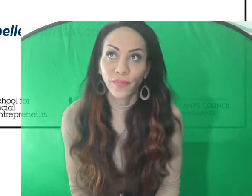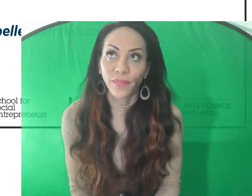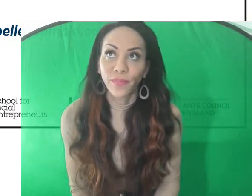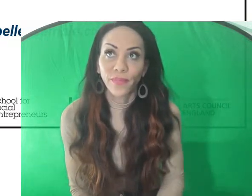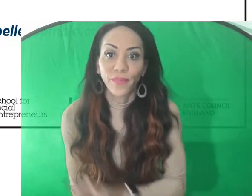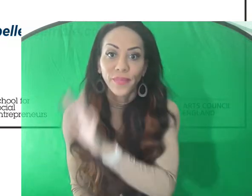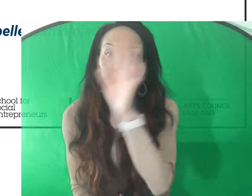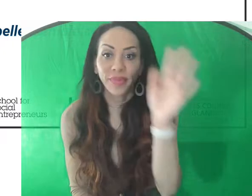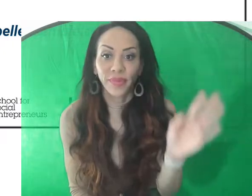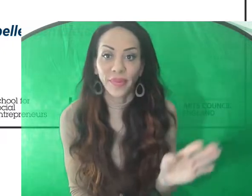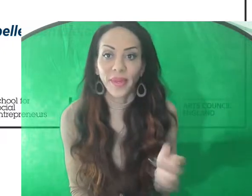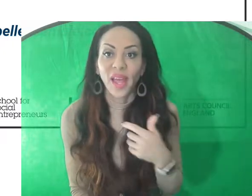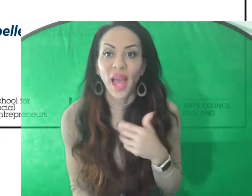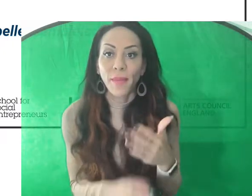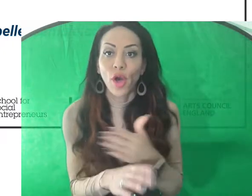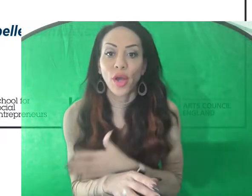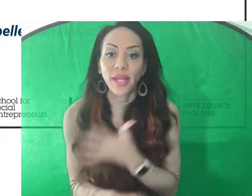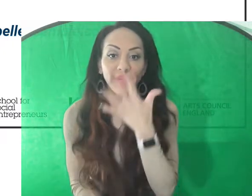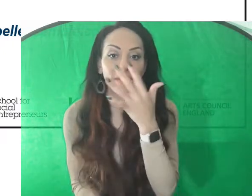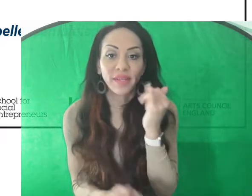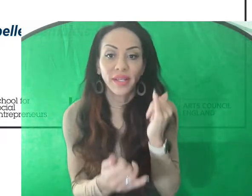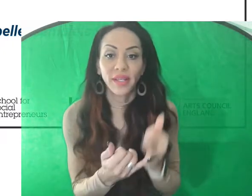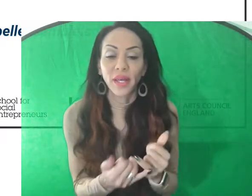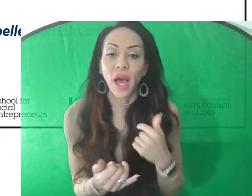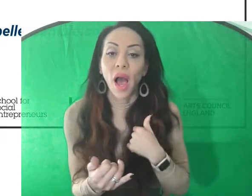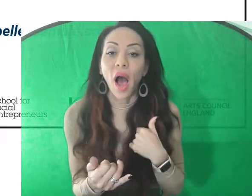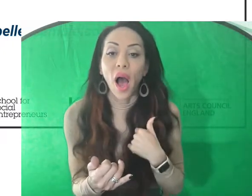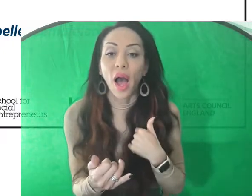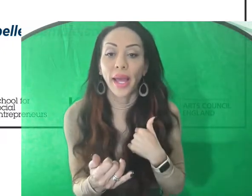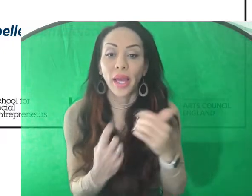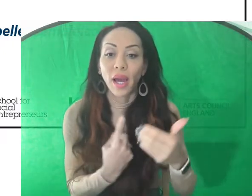I'm early 50s and identify as hypermasculine.